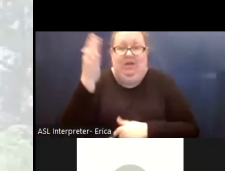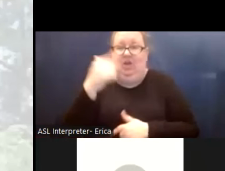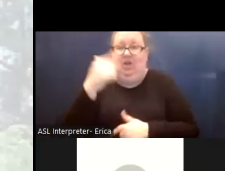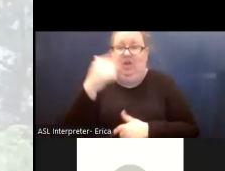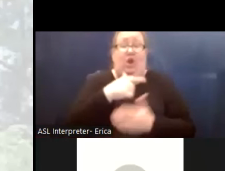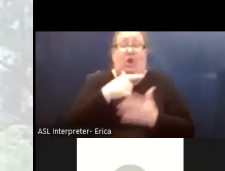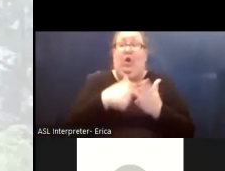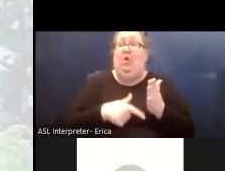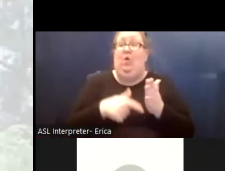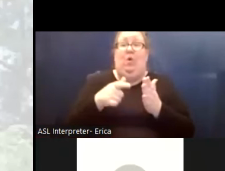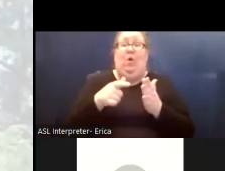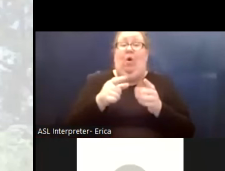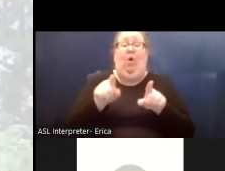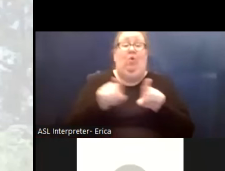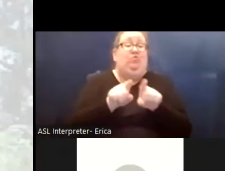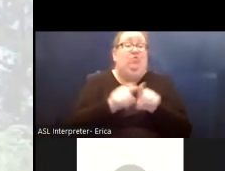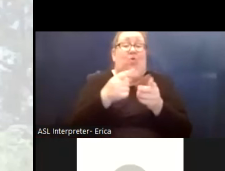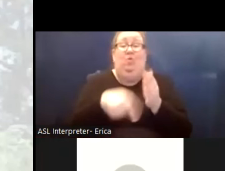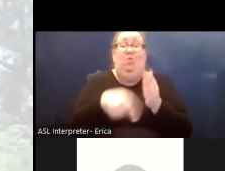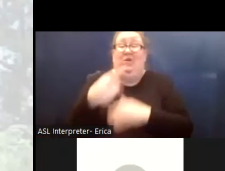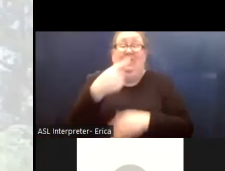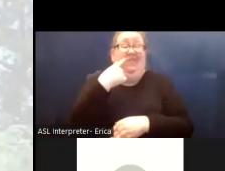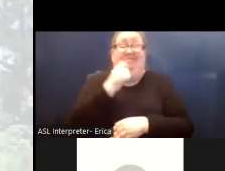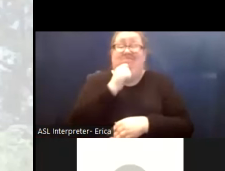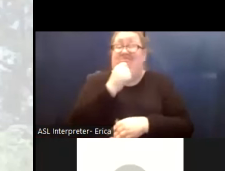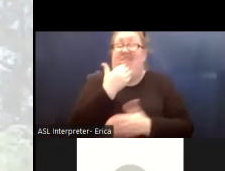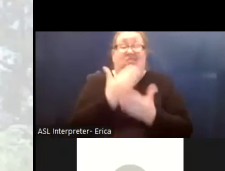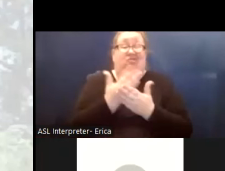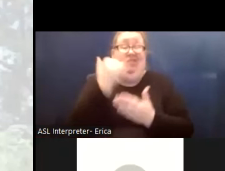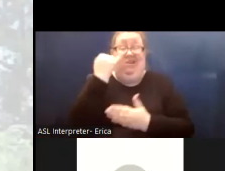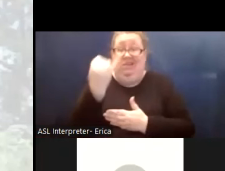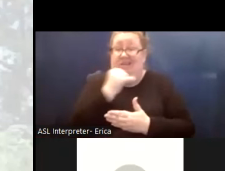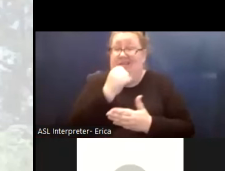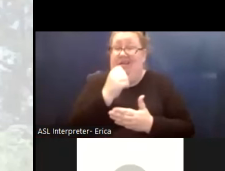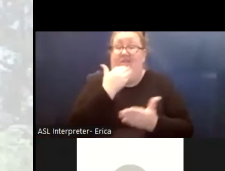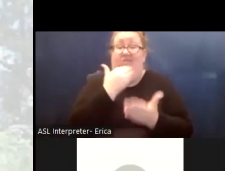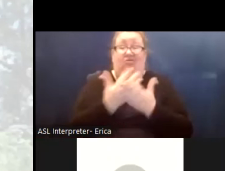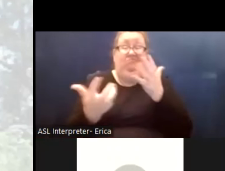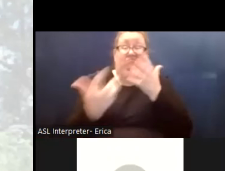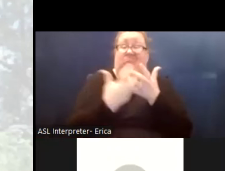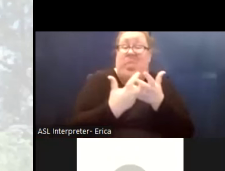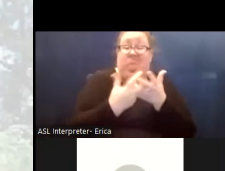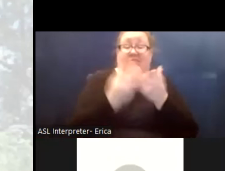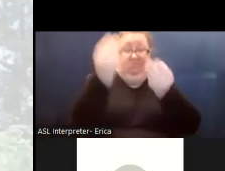if there's something that you think is not a good fit for our area, please let us know.